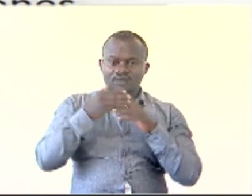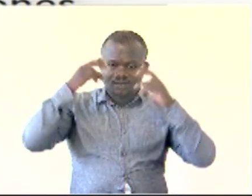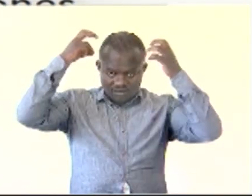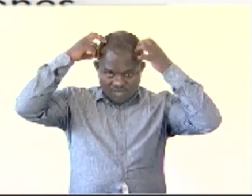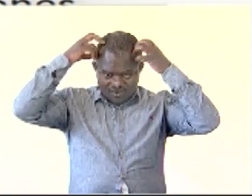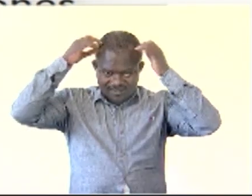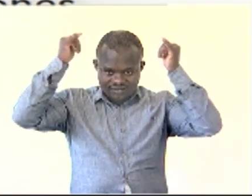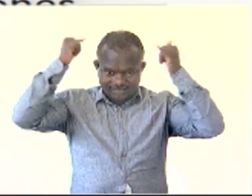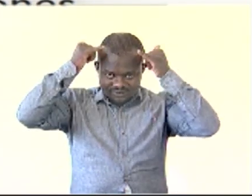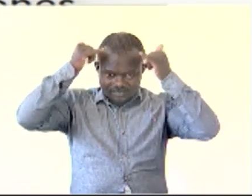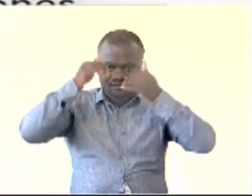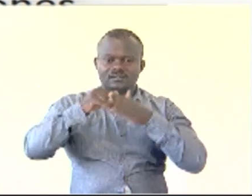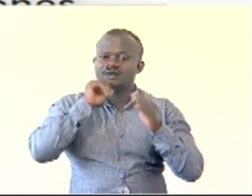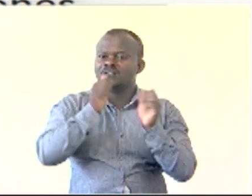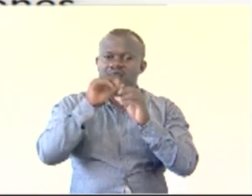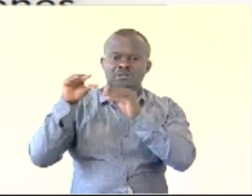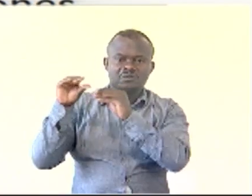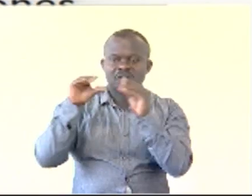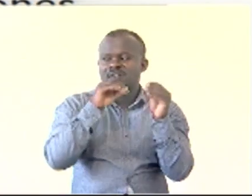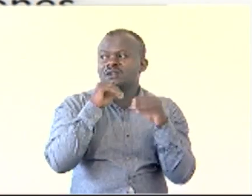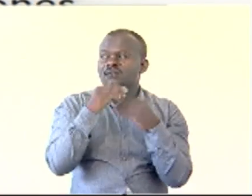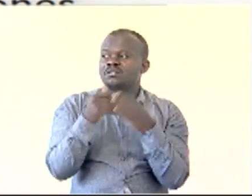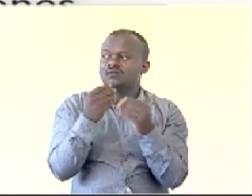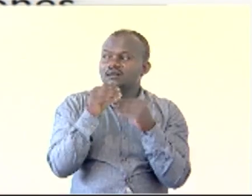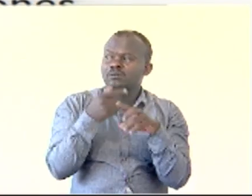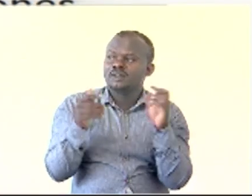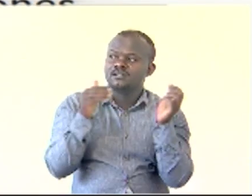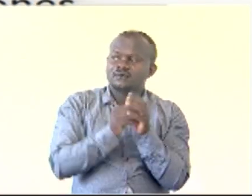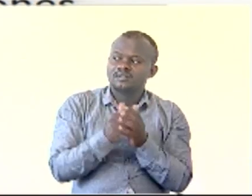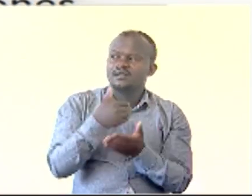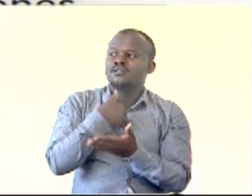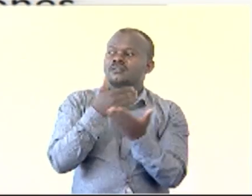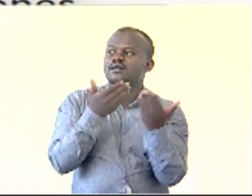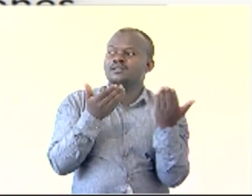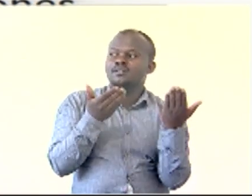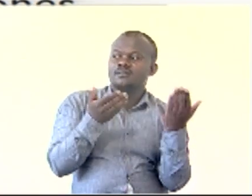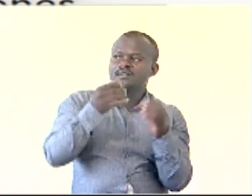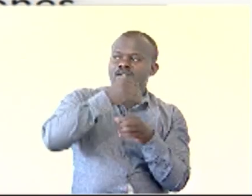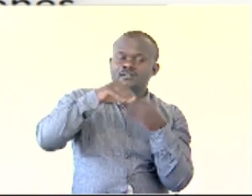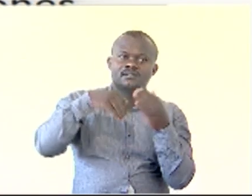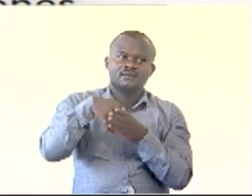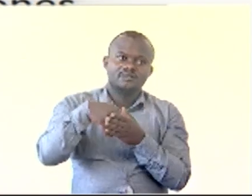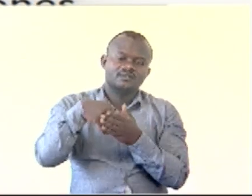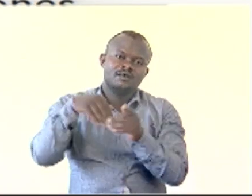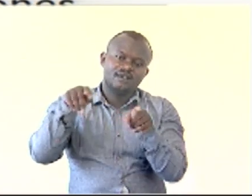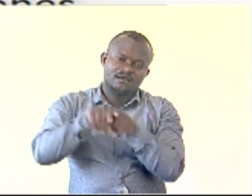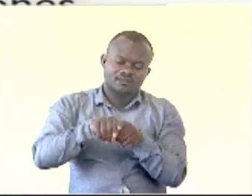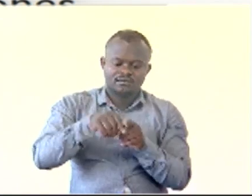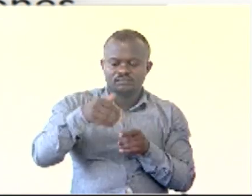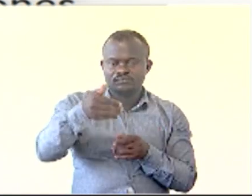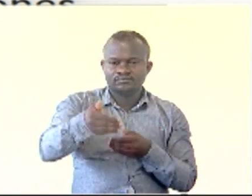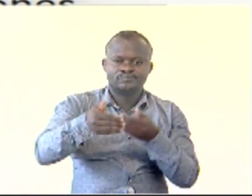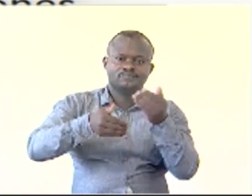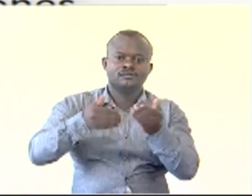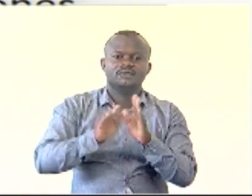skull. They are not smooth, but rather they have interlocking finger-like processes that